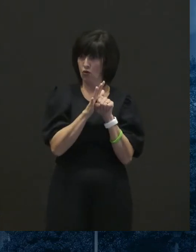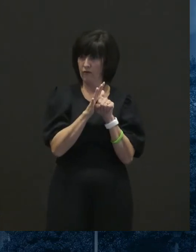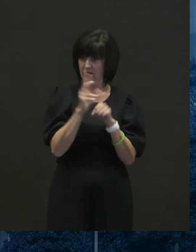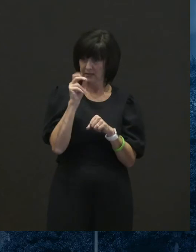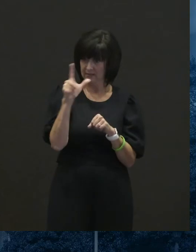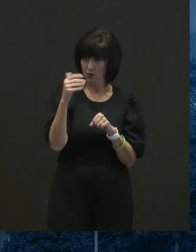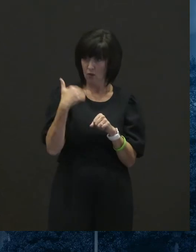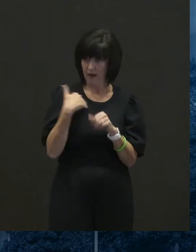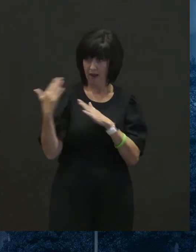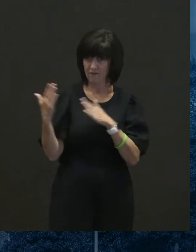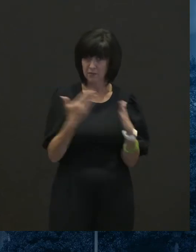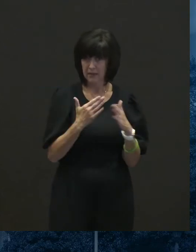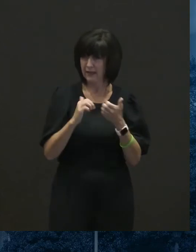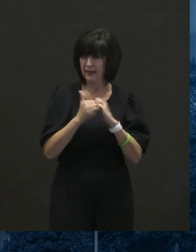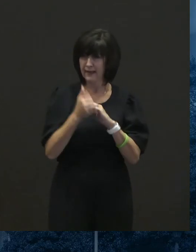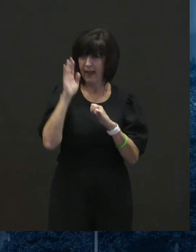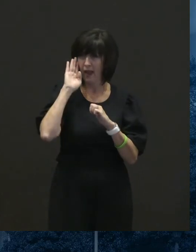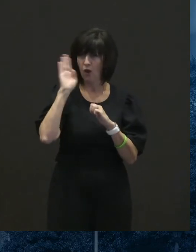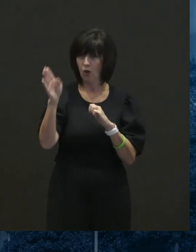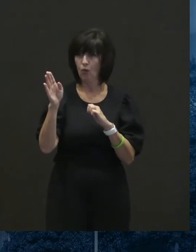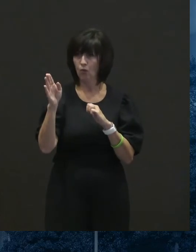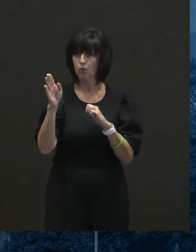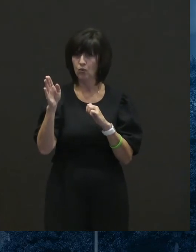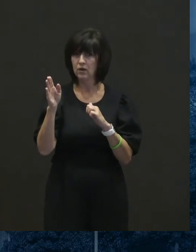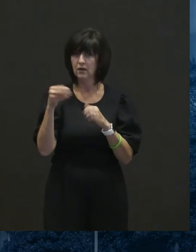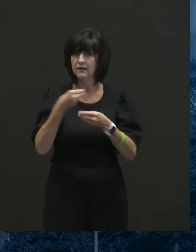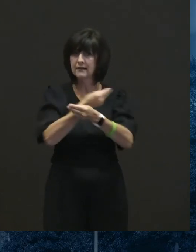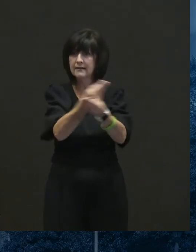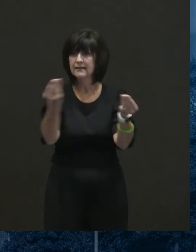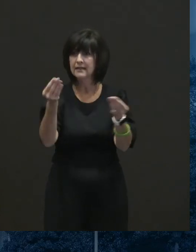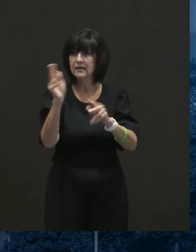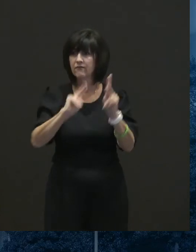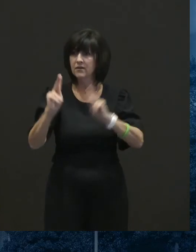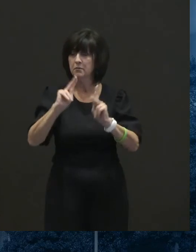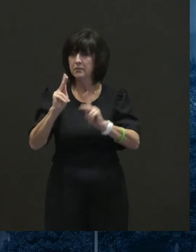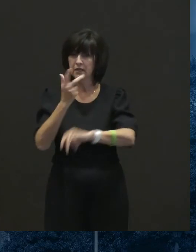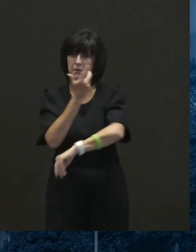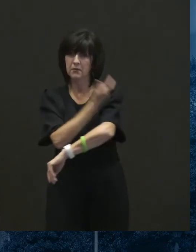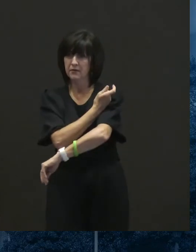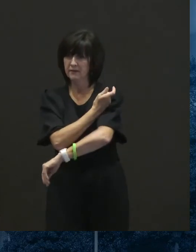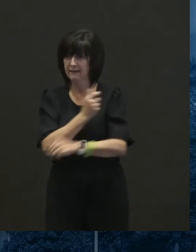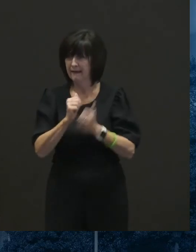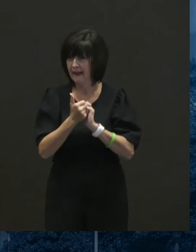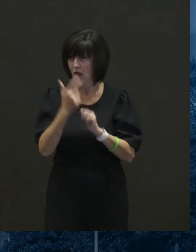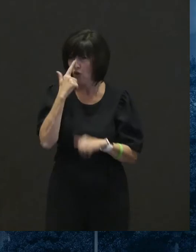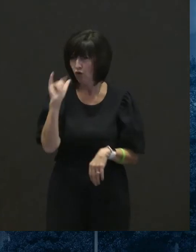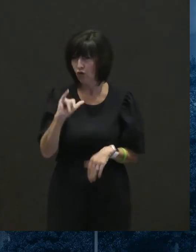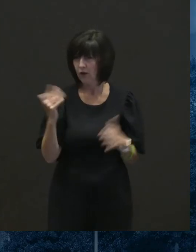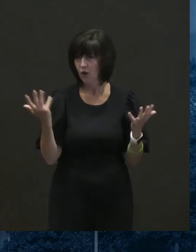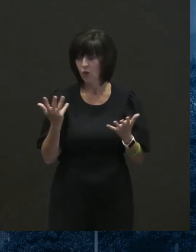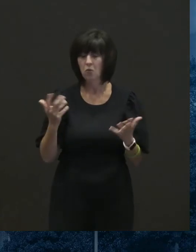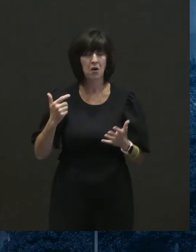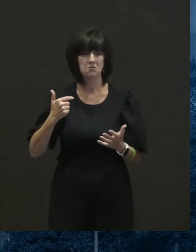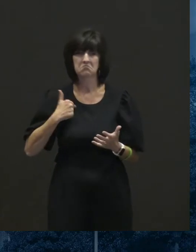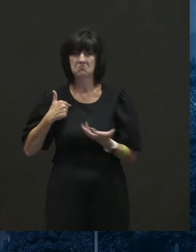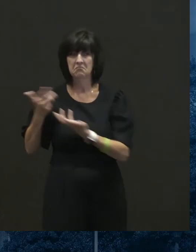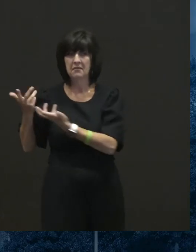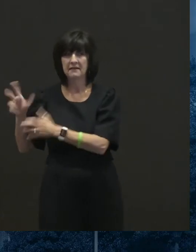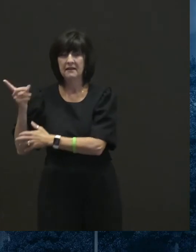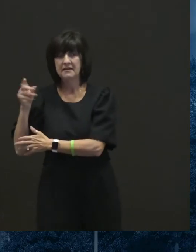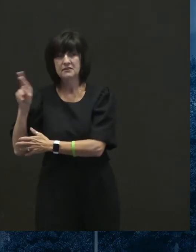And if so, what will that look like? Yeah, so I'm going to turn it over to Dr. Rattay, but I will say this. On our White House